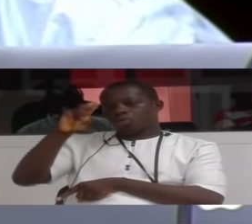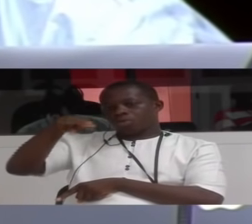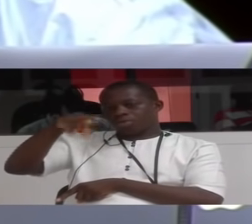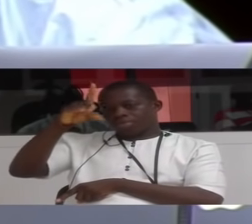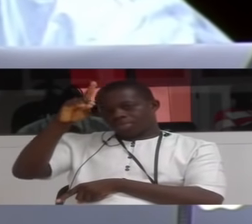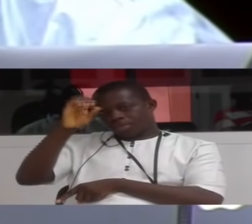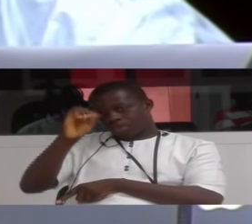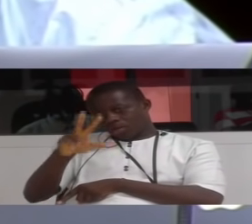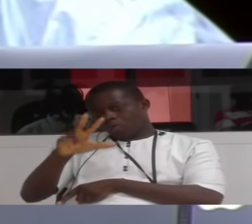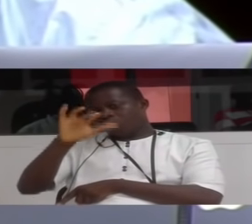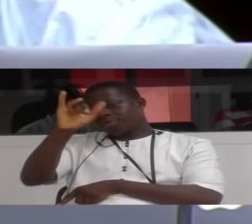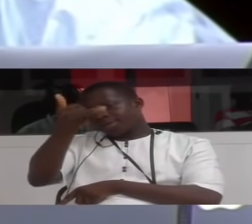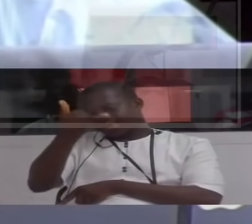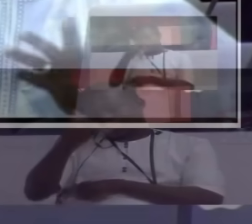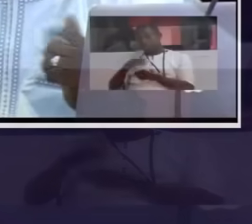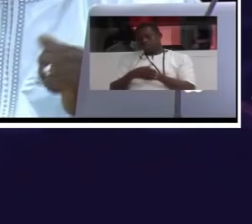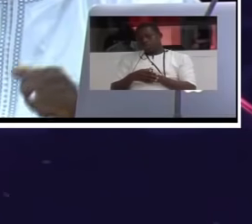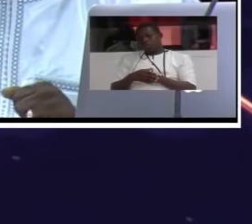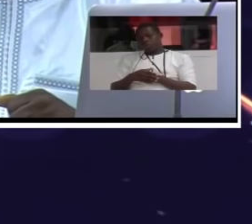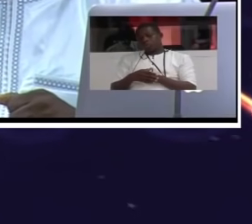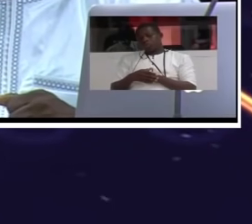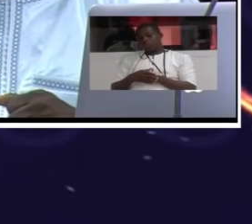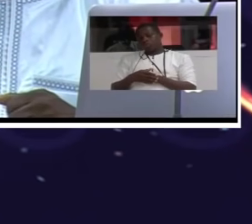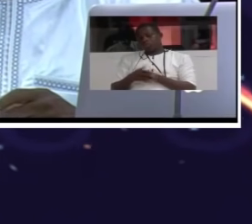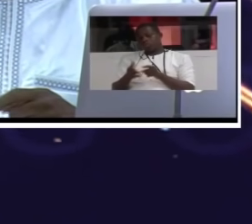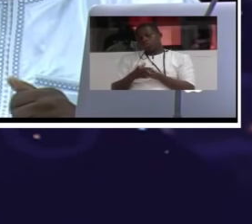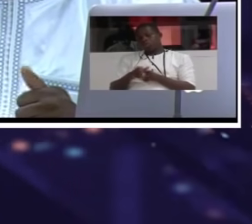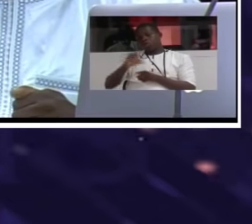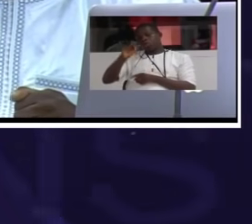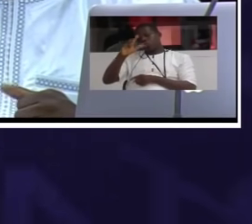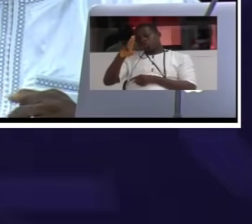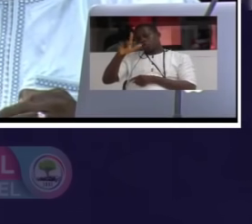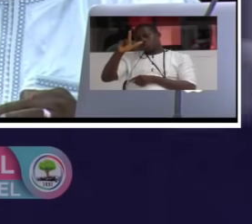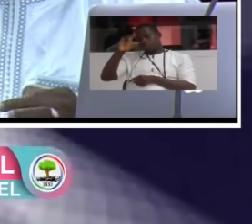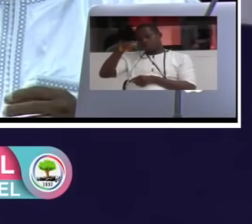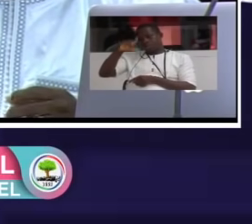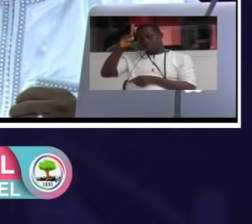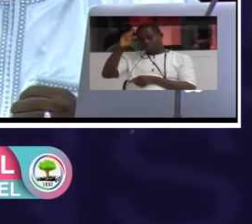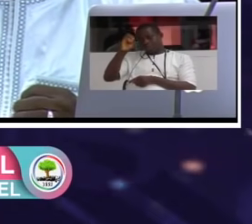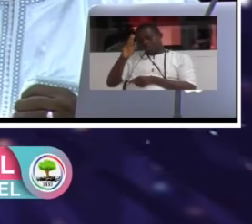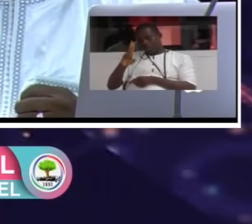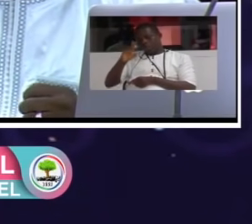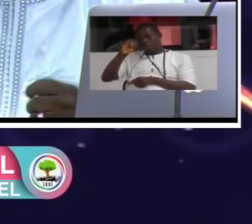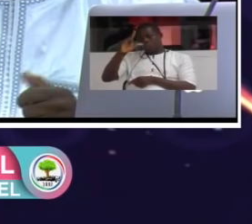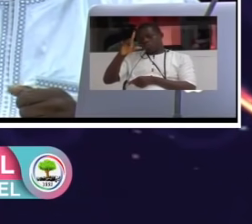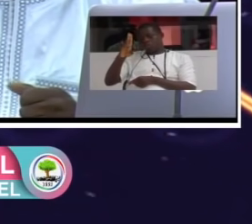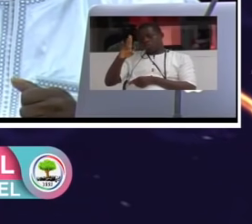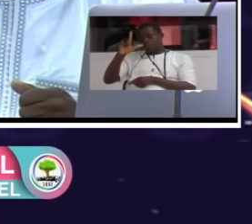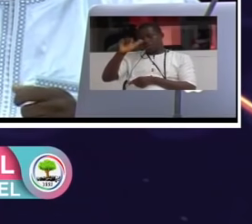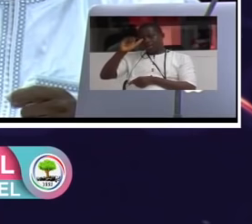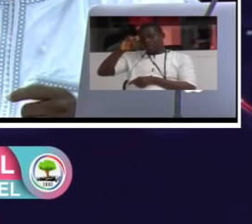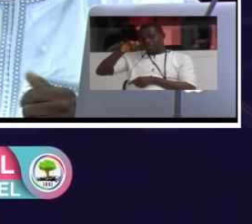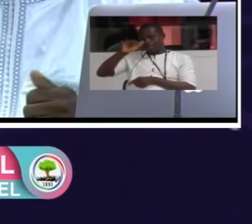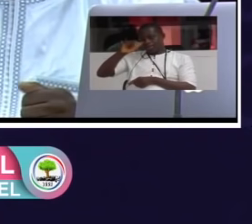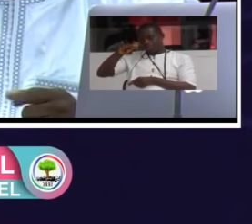Yes. The Sol, what is the name again? Sol Ndaw, Suleiman Ndaw and Mahawa Cham. Suleiman Ndaw